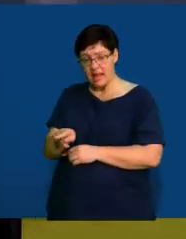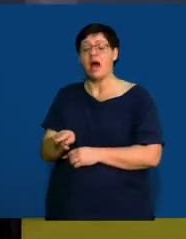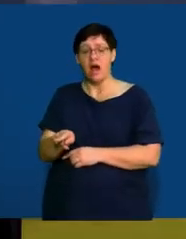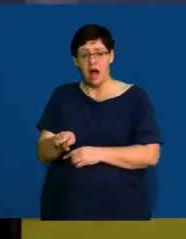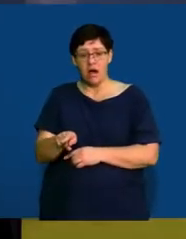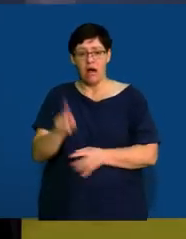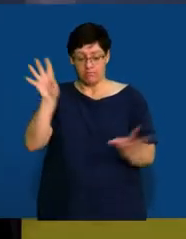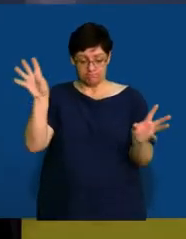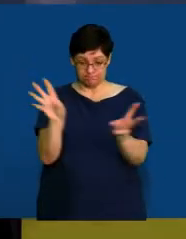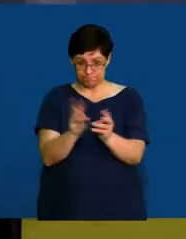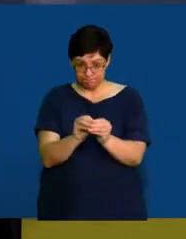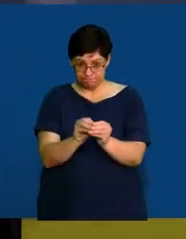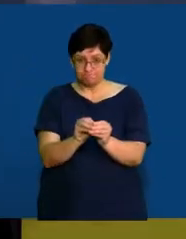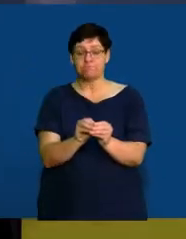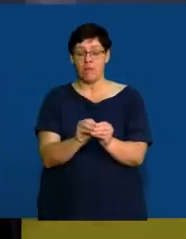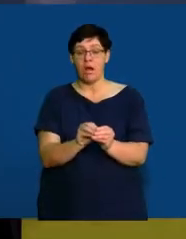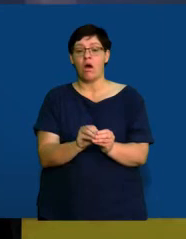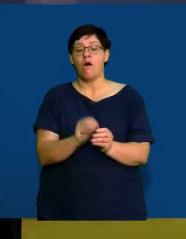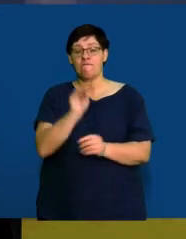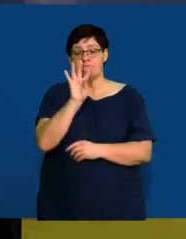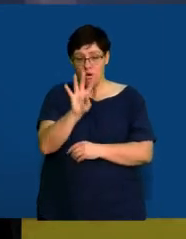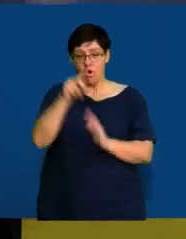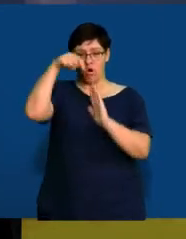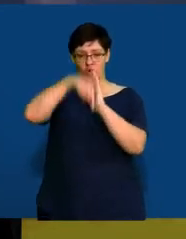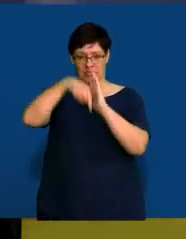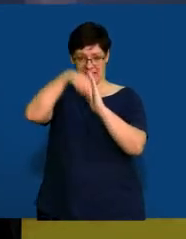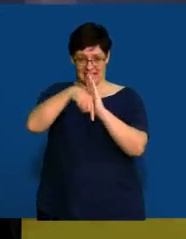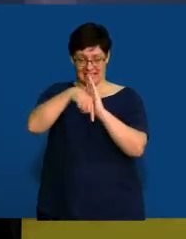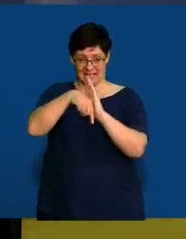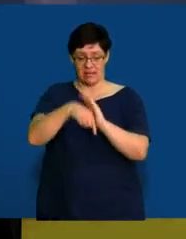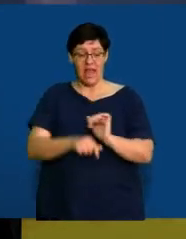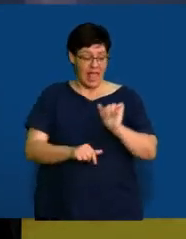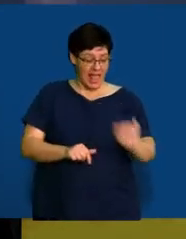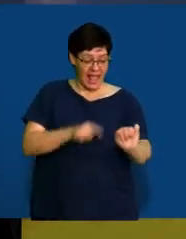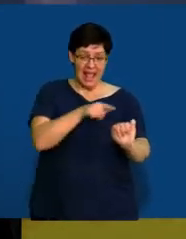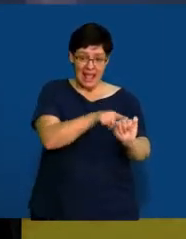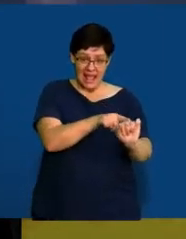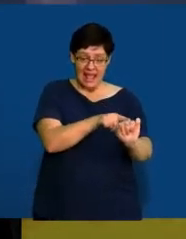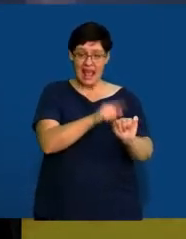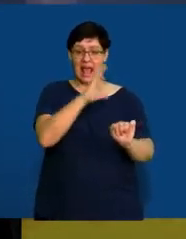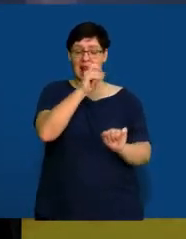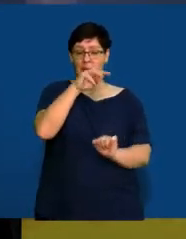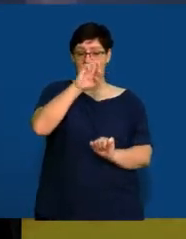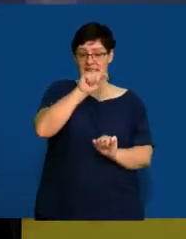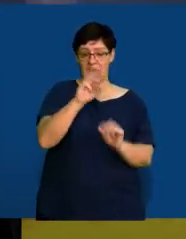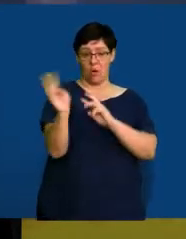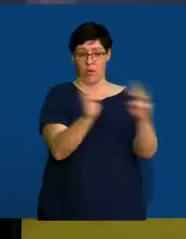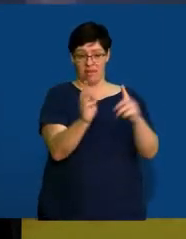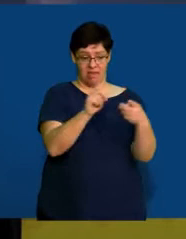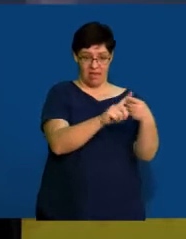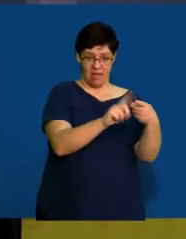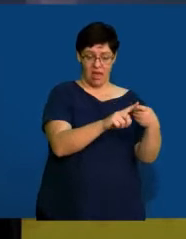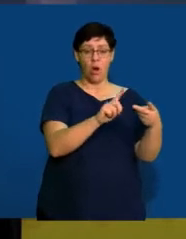of 4 content areas. Your section A is climate and weather as well